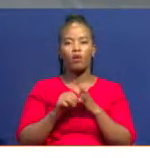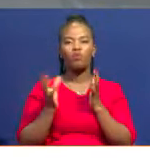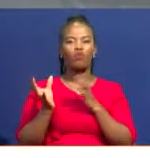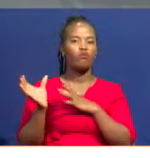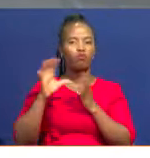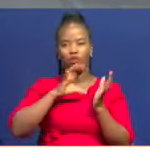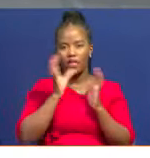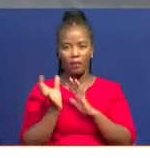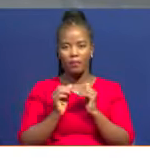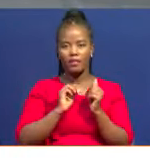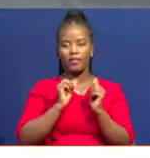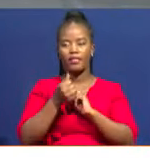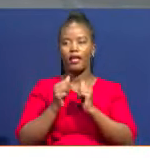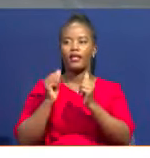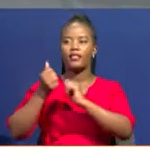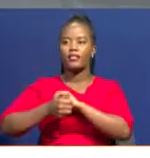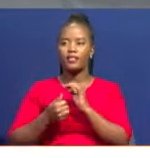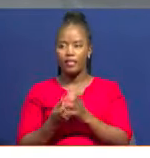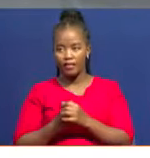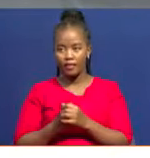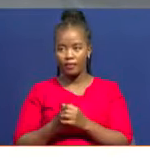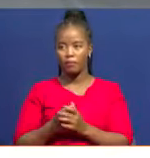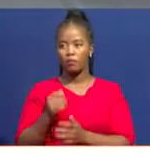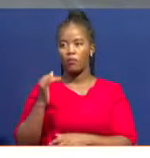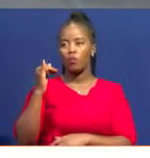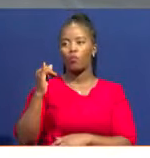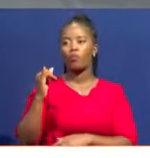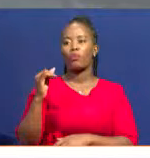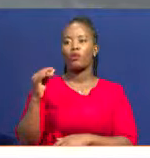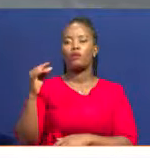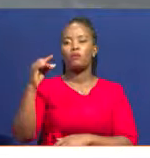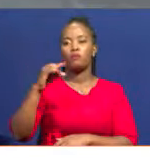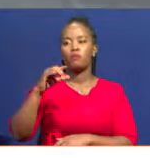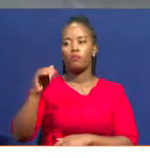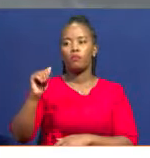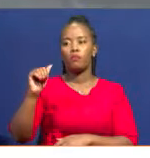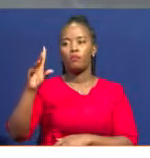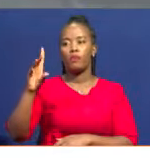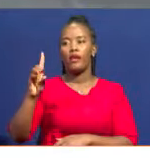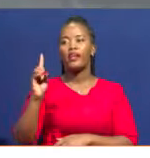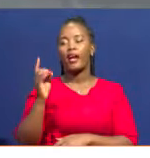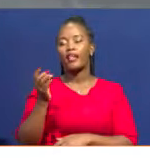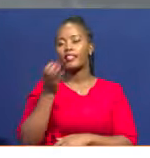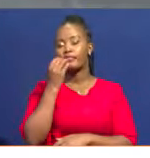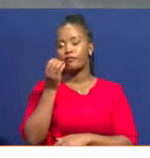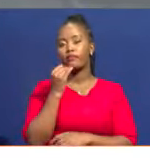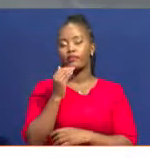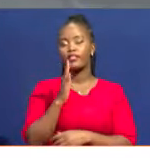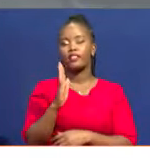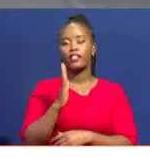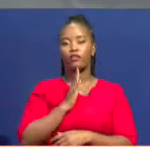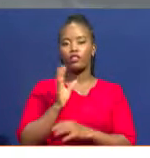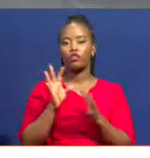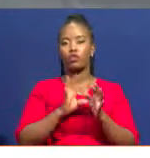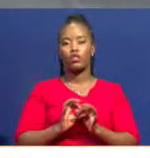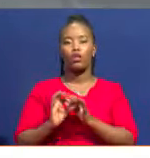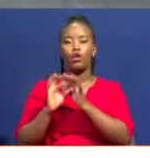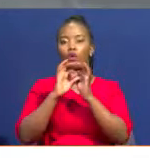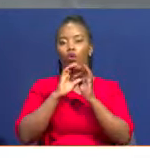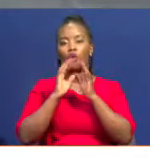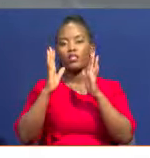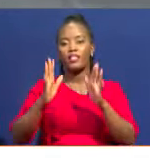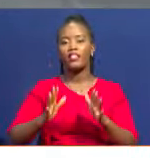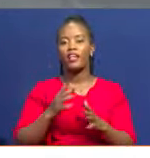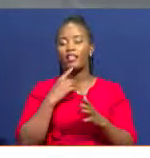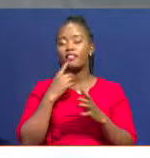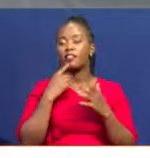hazards. Intergovernmental Authority of on Development, rather, IGAD Food Security Co-ordinator Abdi Fidar